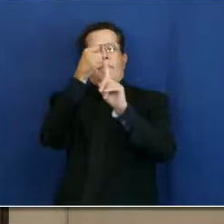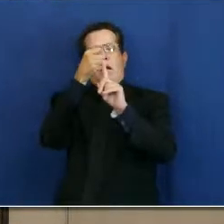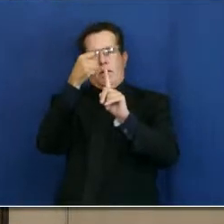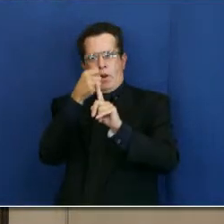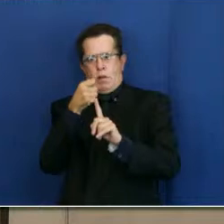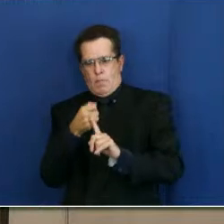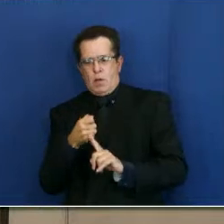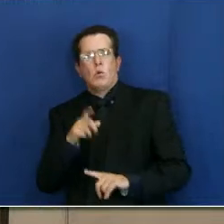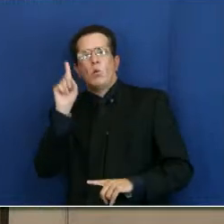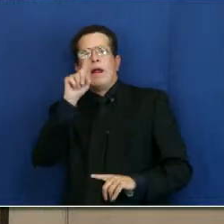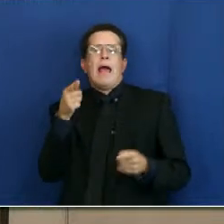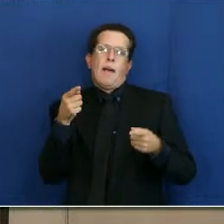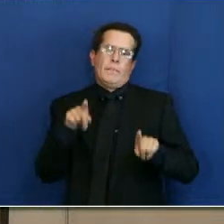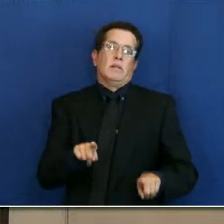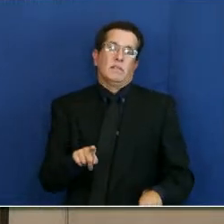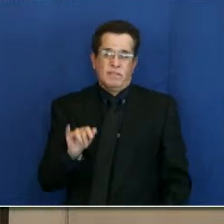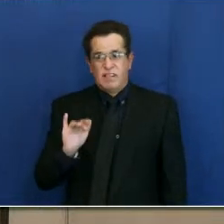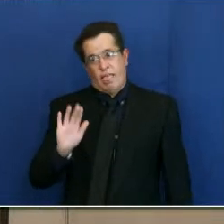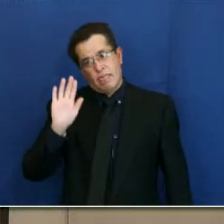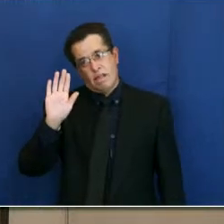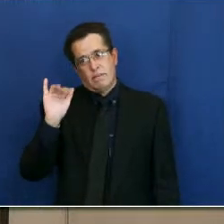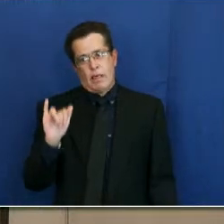graphic.